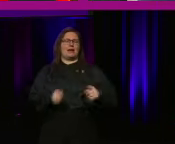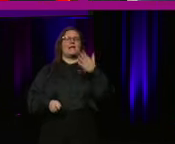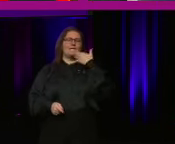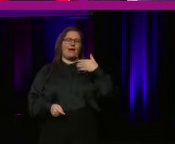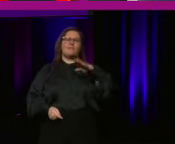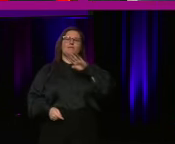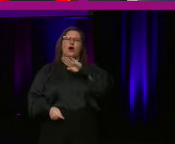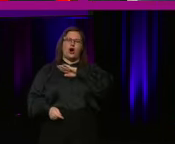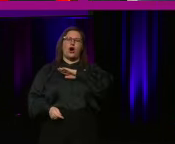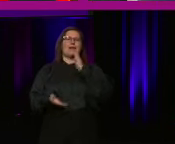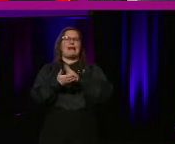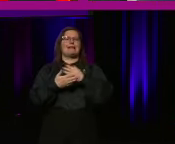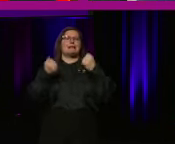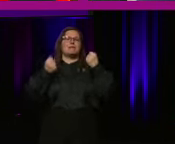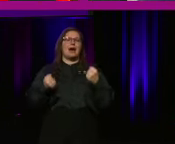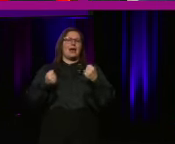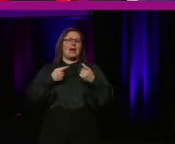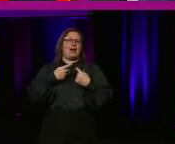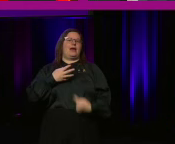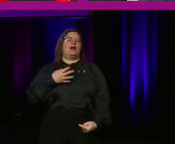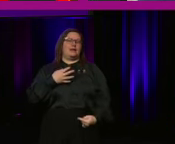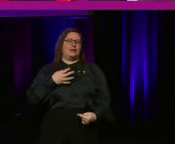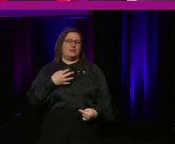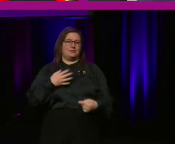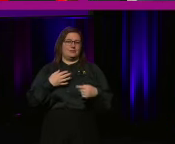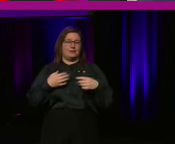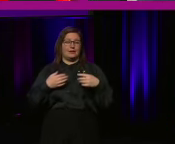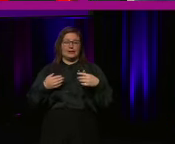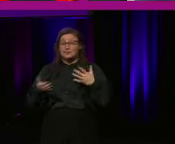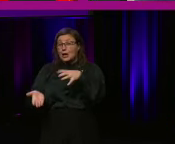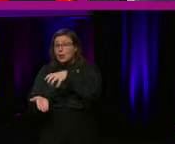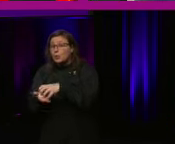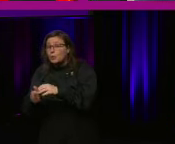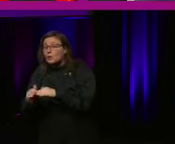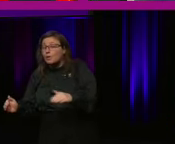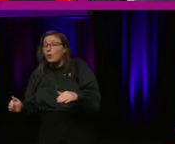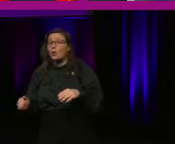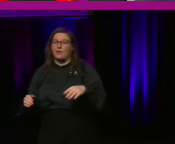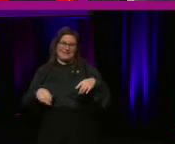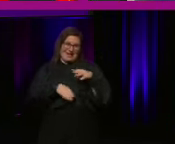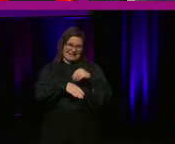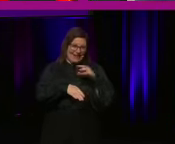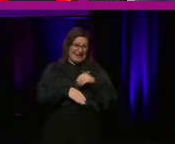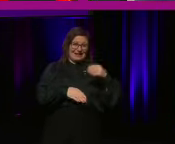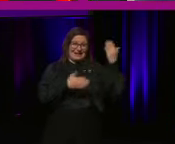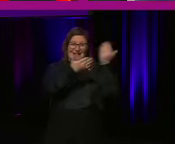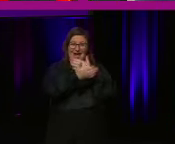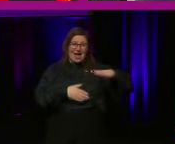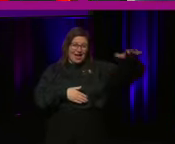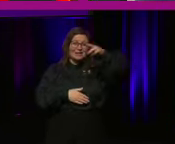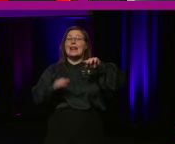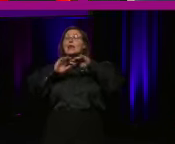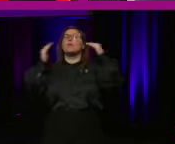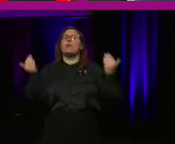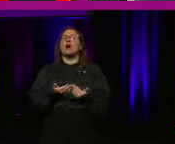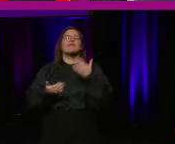of the rights in our municipality, or in Sweden as a nation, or on a global